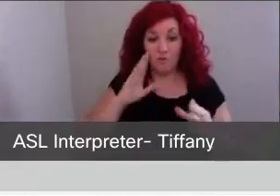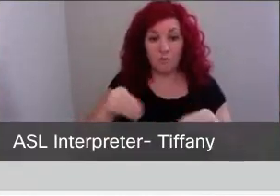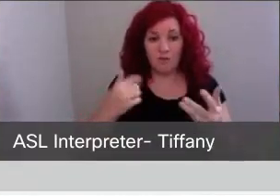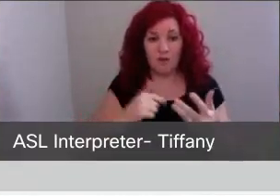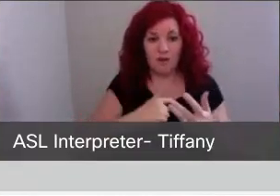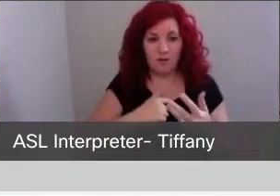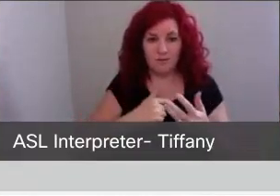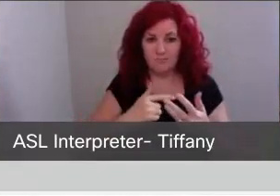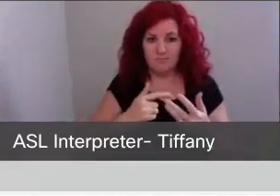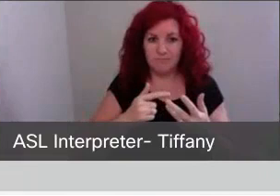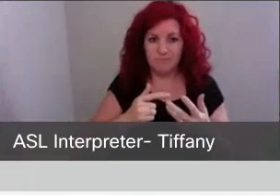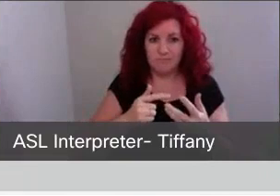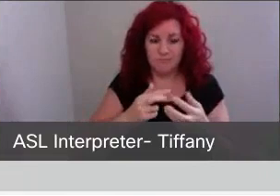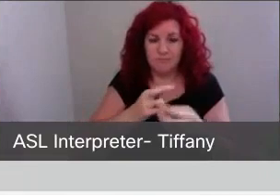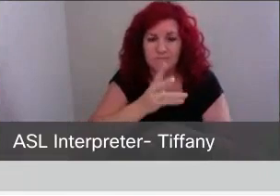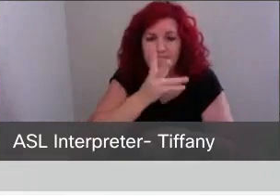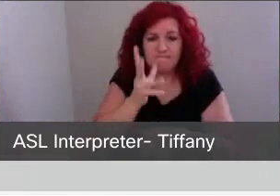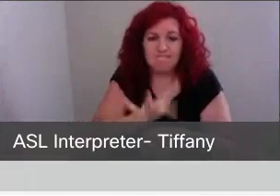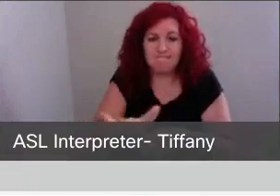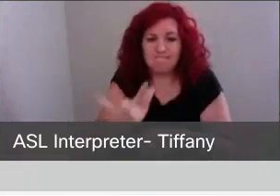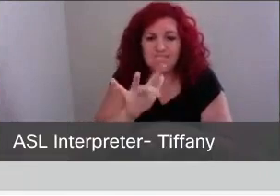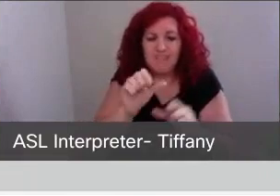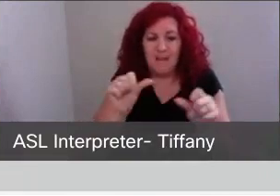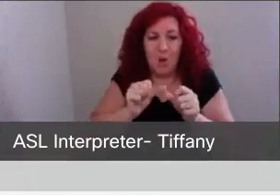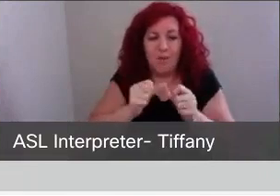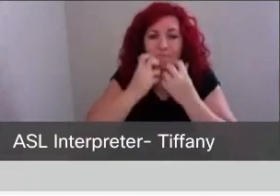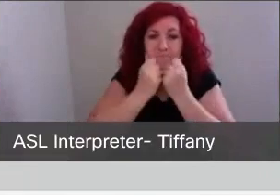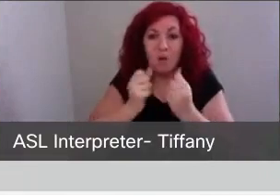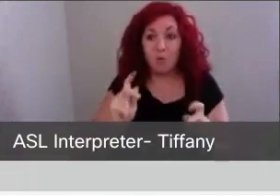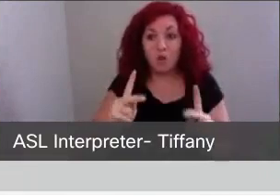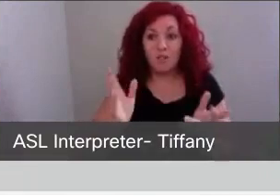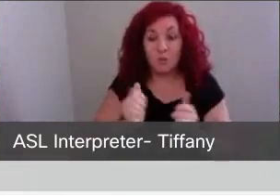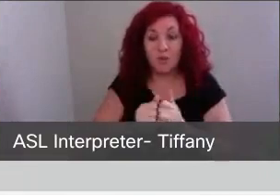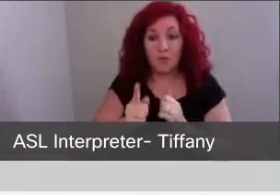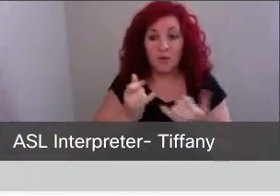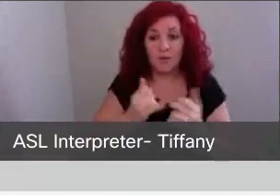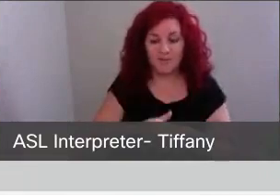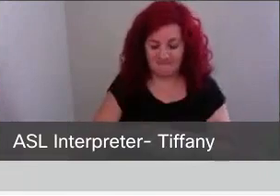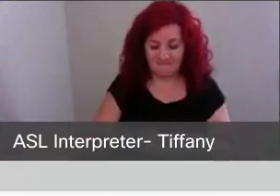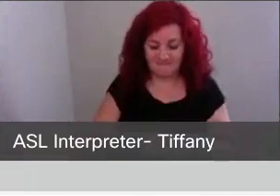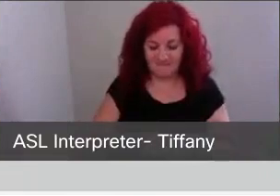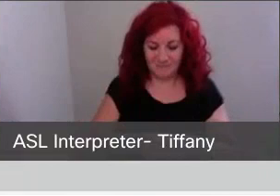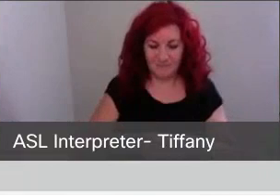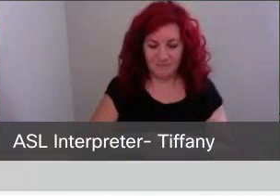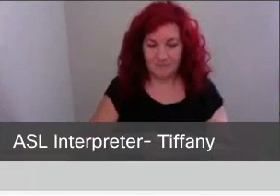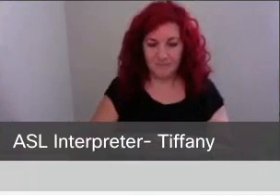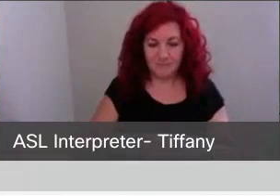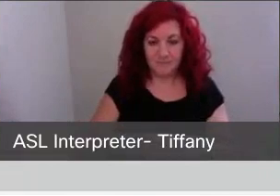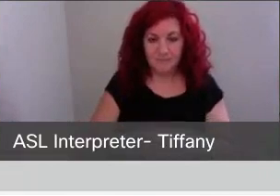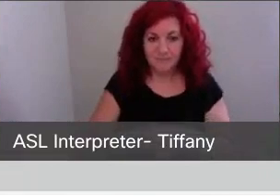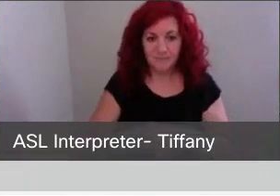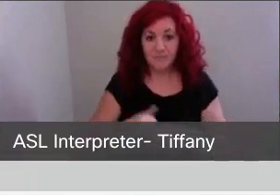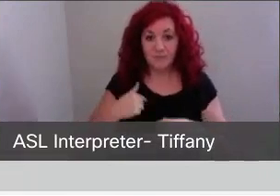this far-flung rural area the cherished opportunity to speak to you today. I'm a retired